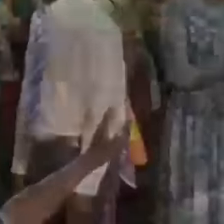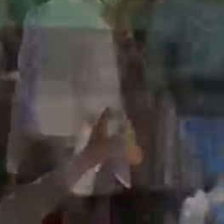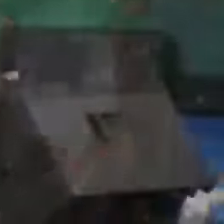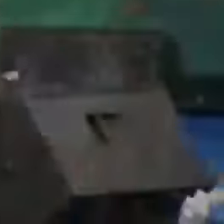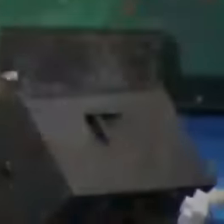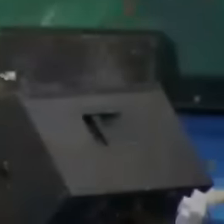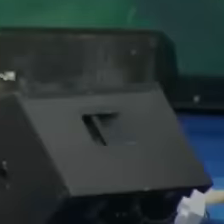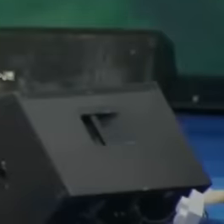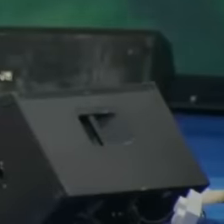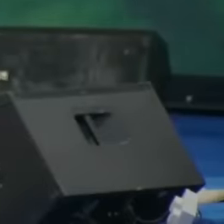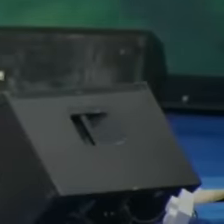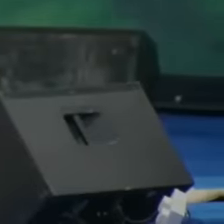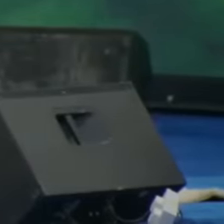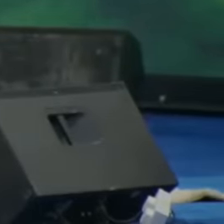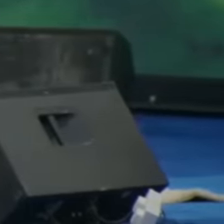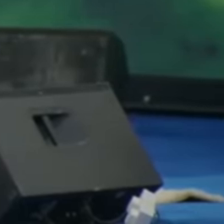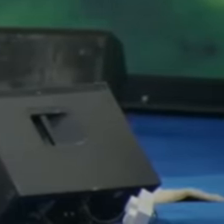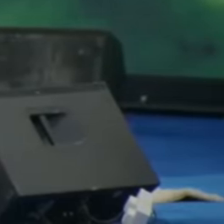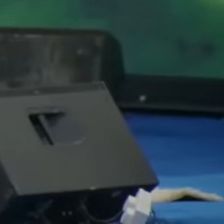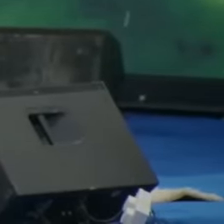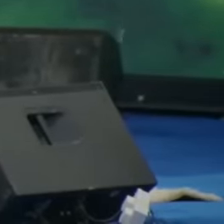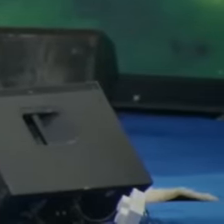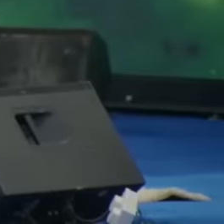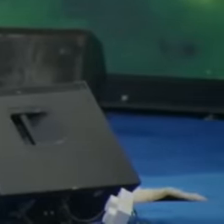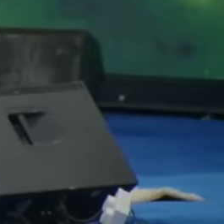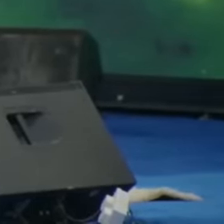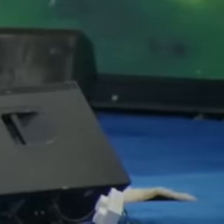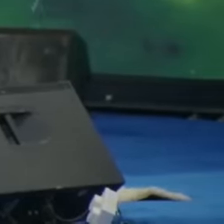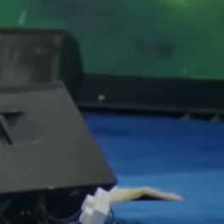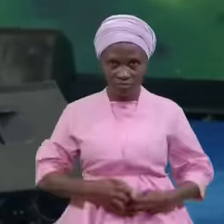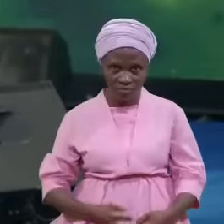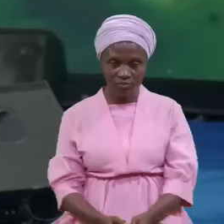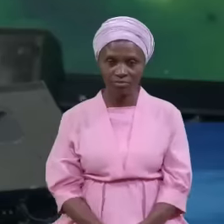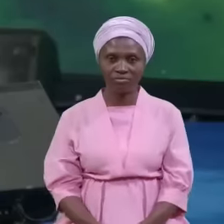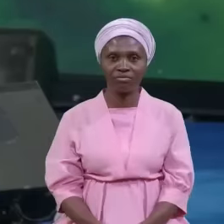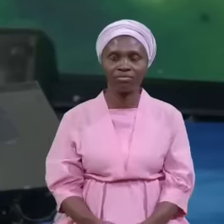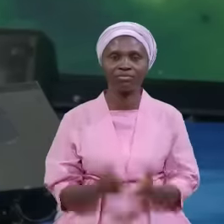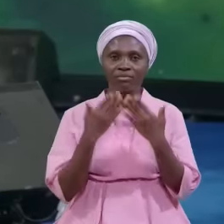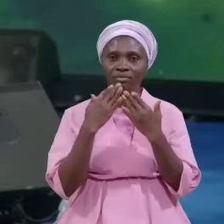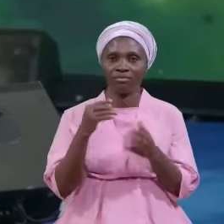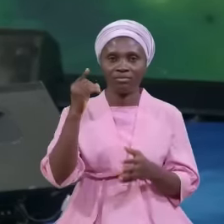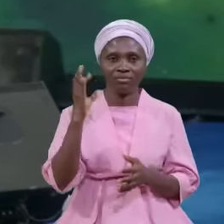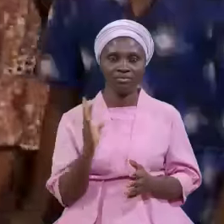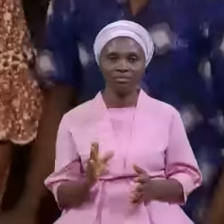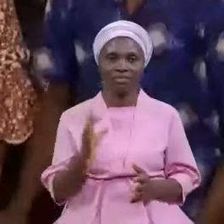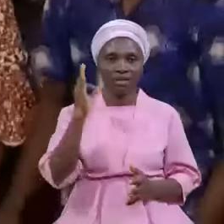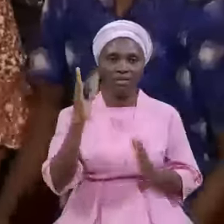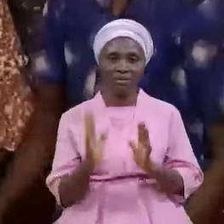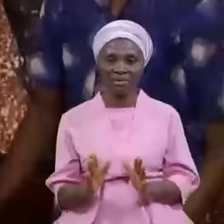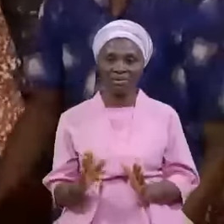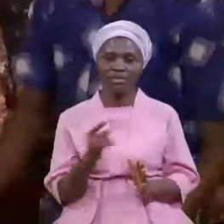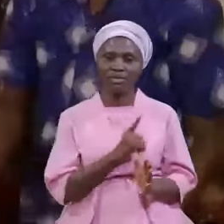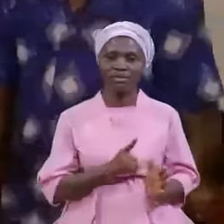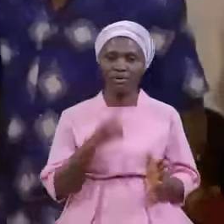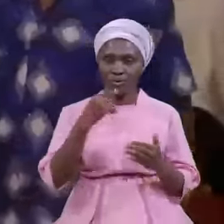Thank you, Pastor. The Lord who has kept Petra alive will keep on keeping you alive. You